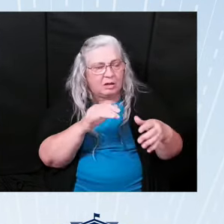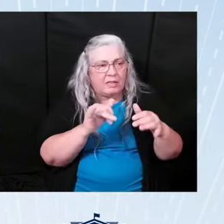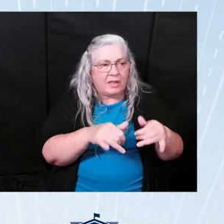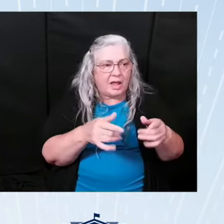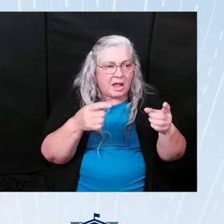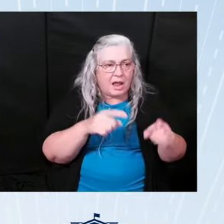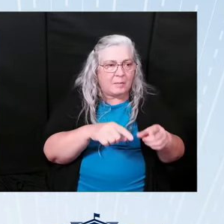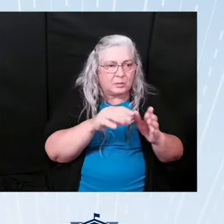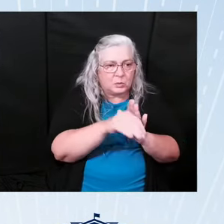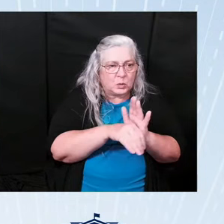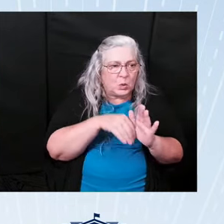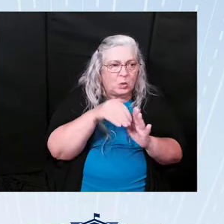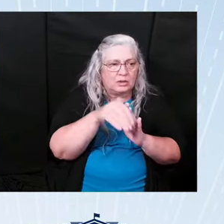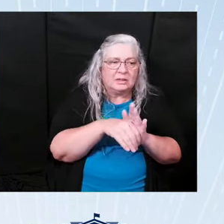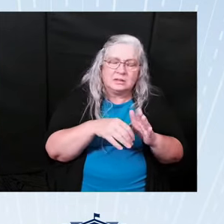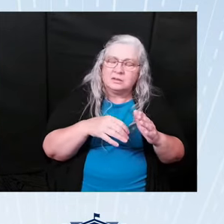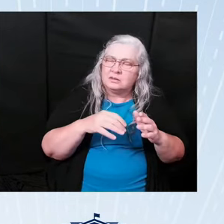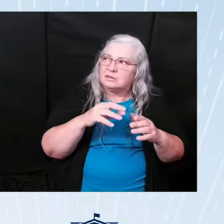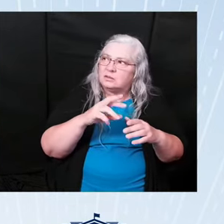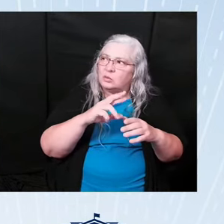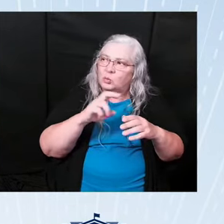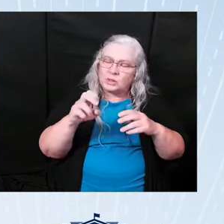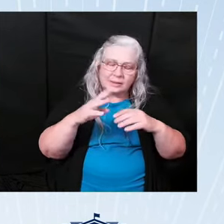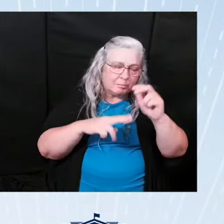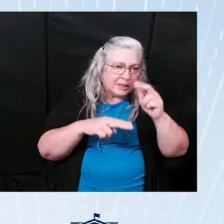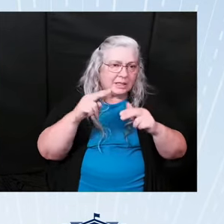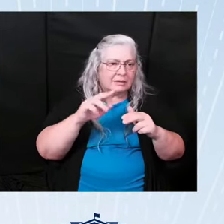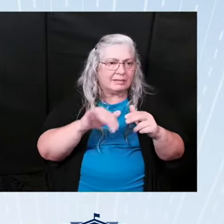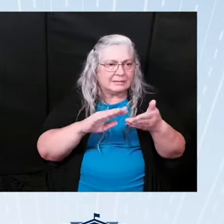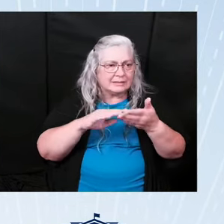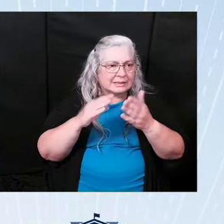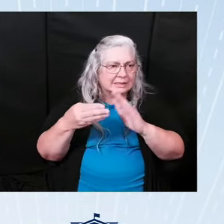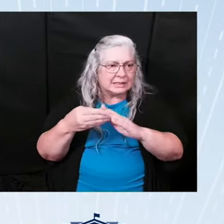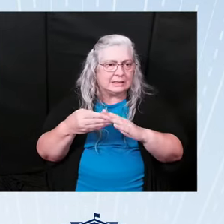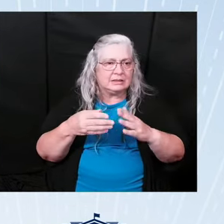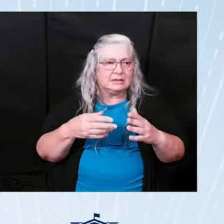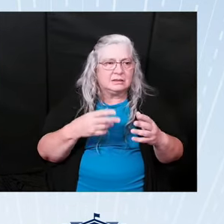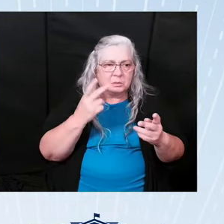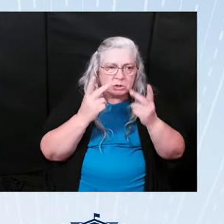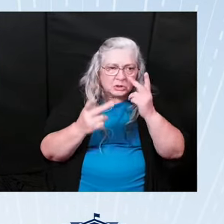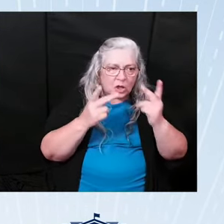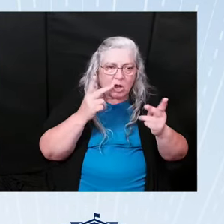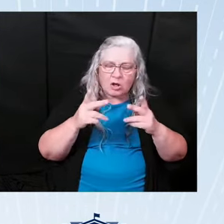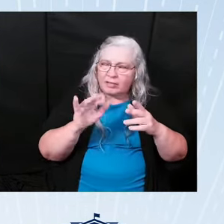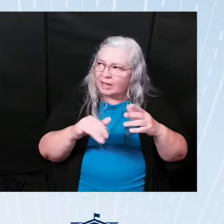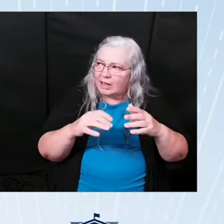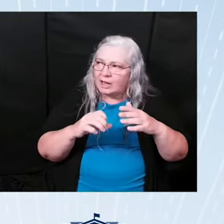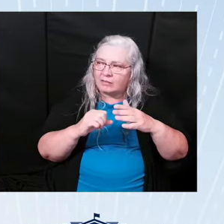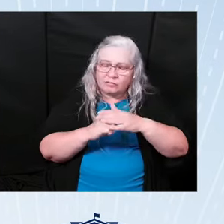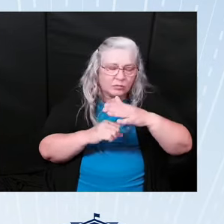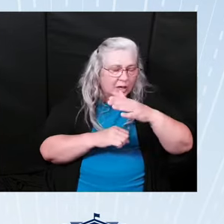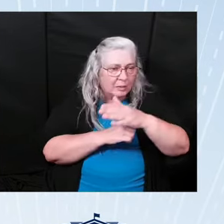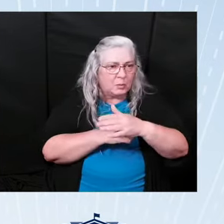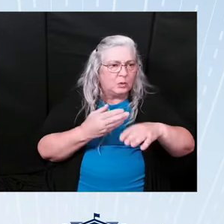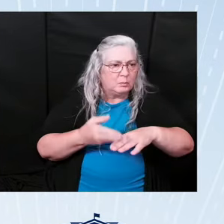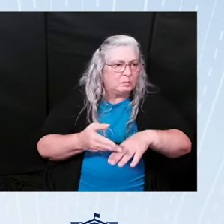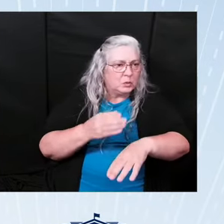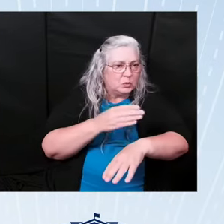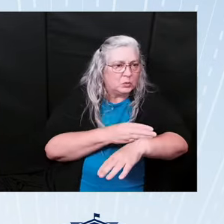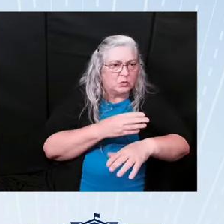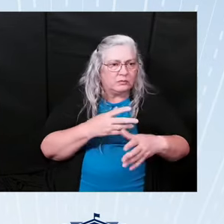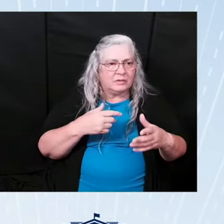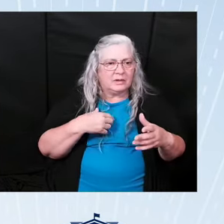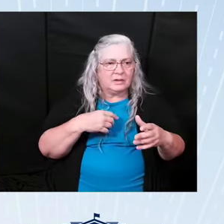with the framework of thinking that we should apply to ourselves now, because through it all, we learned a very important lesson, and that is the climate